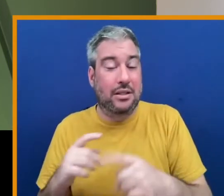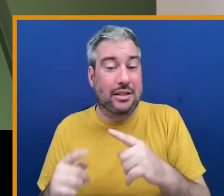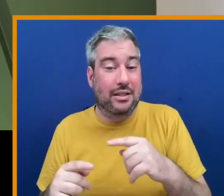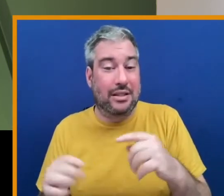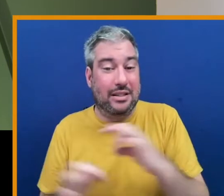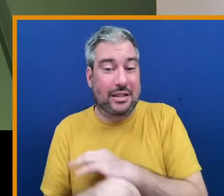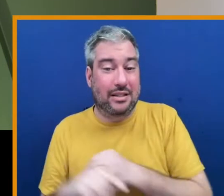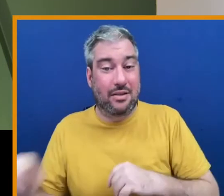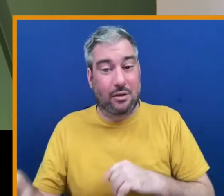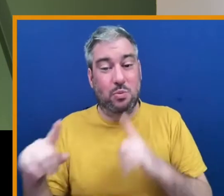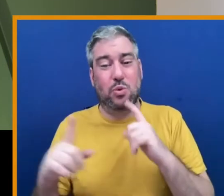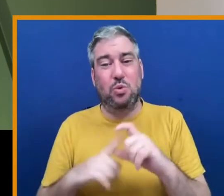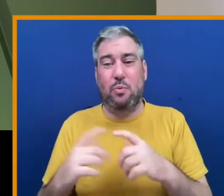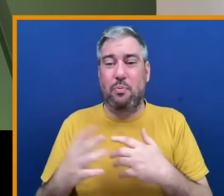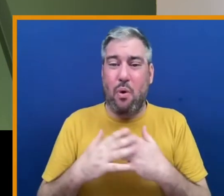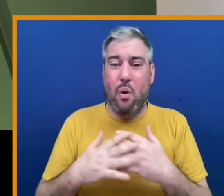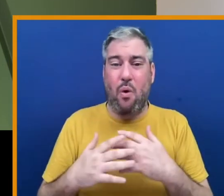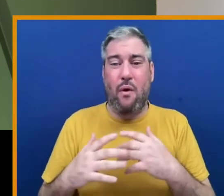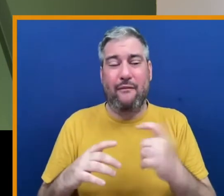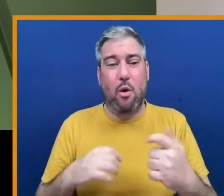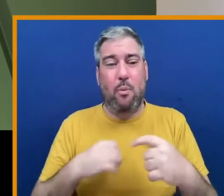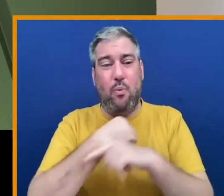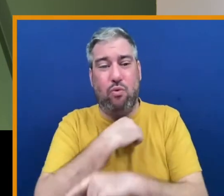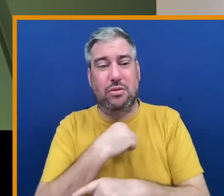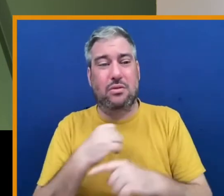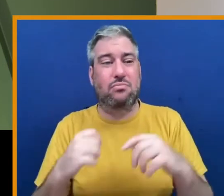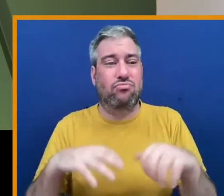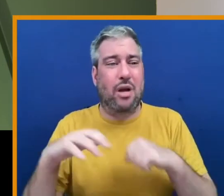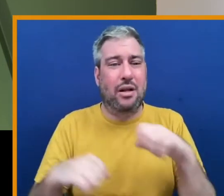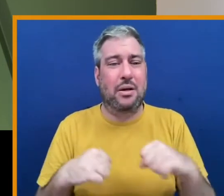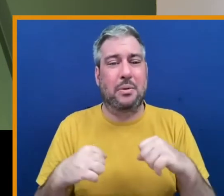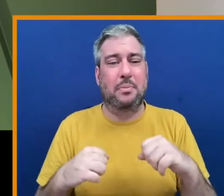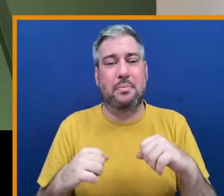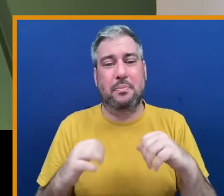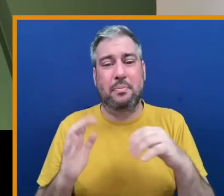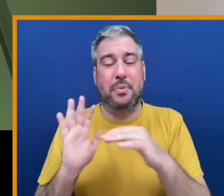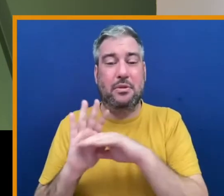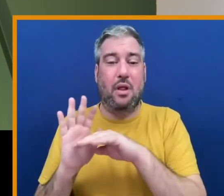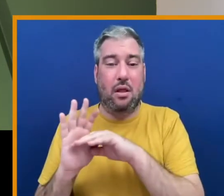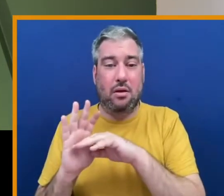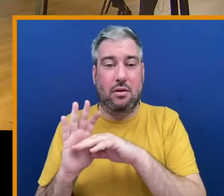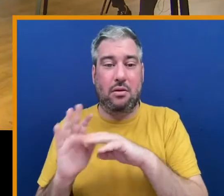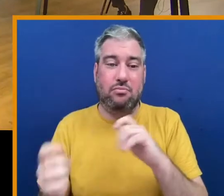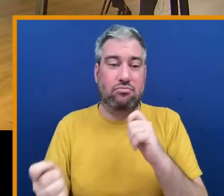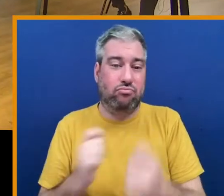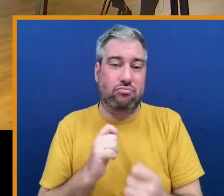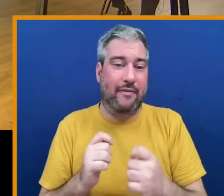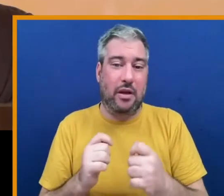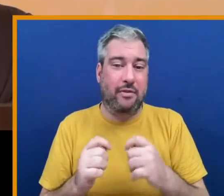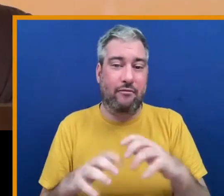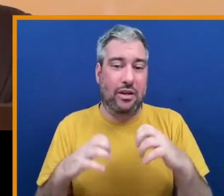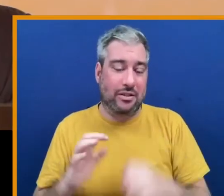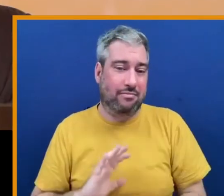reversing the freeze. Conference, I urge you to vote for all the amendments and the motion. Thank you.